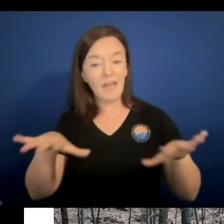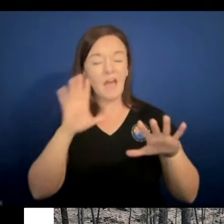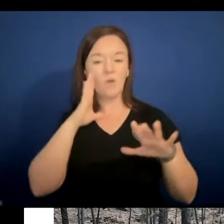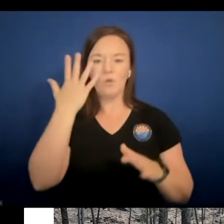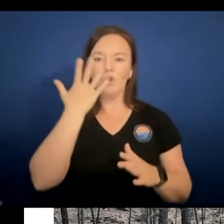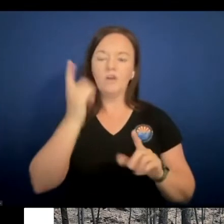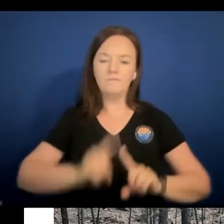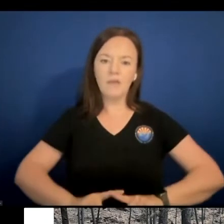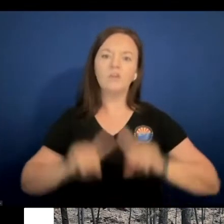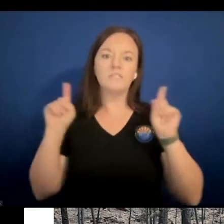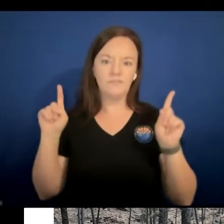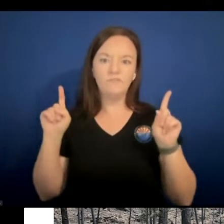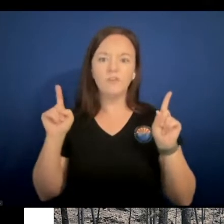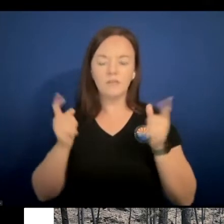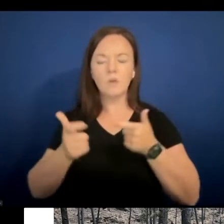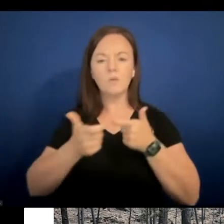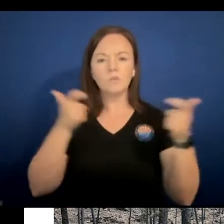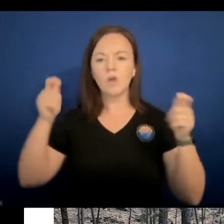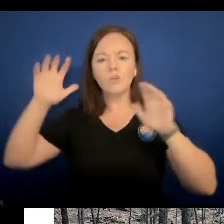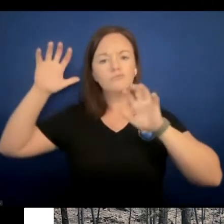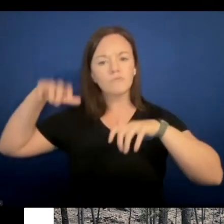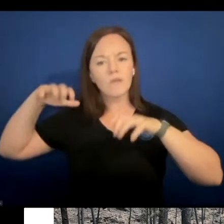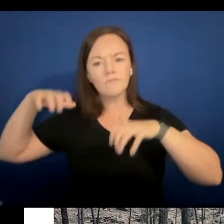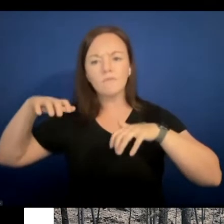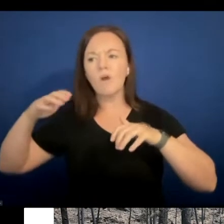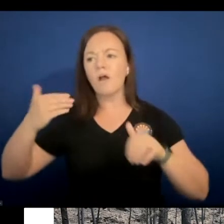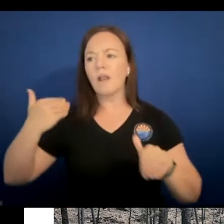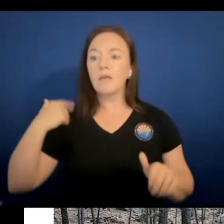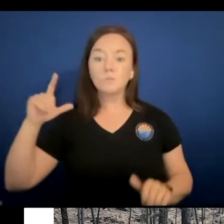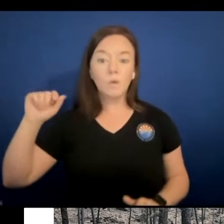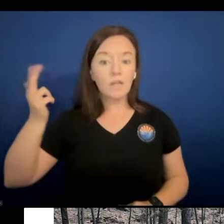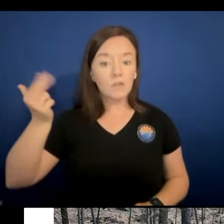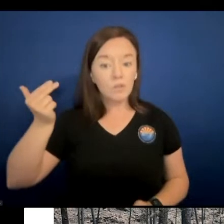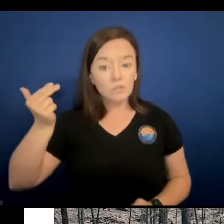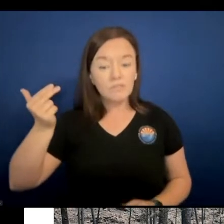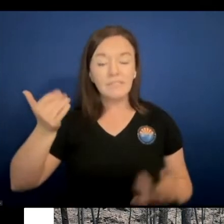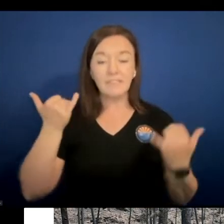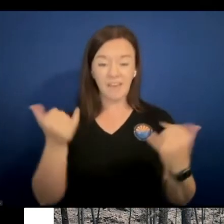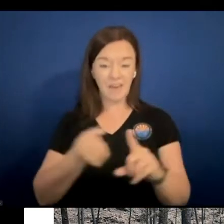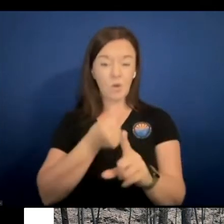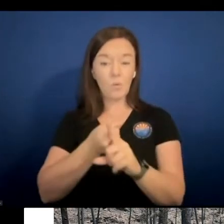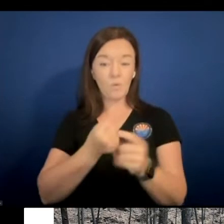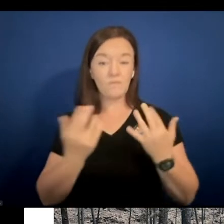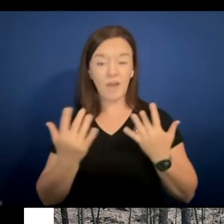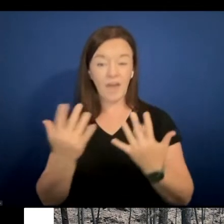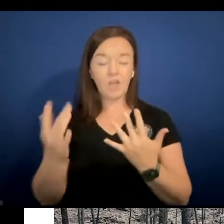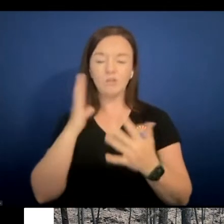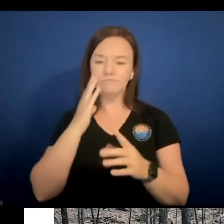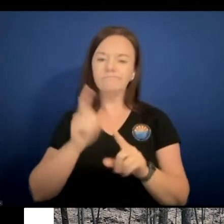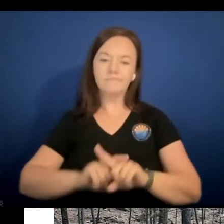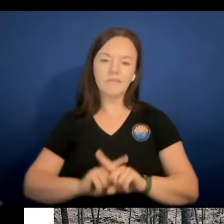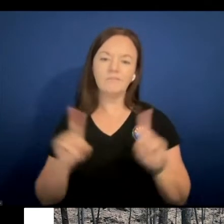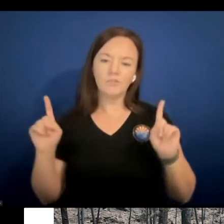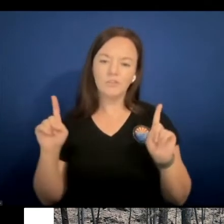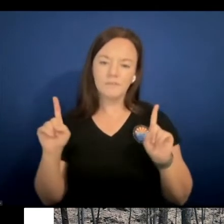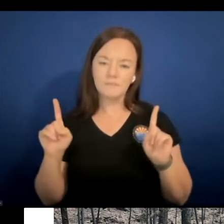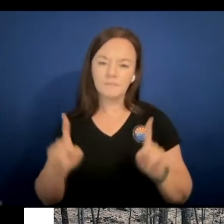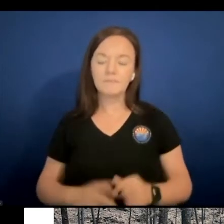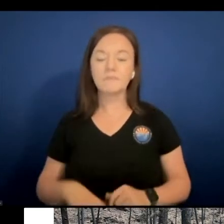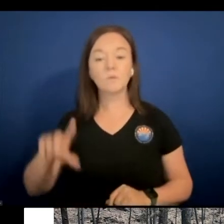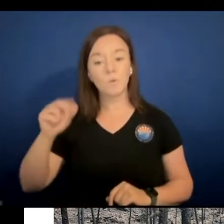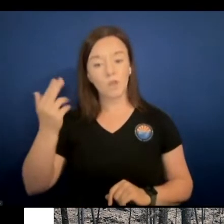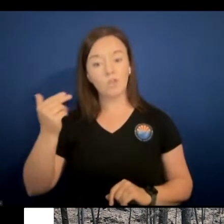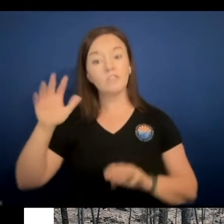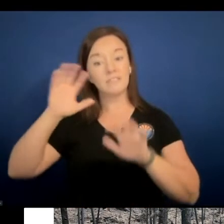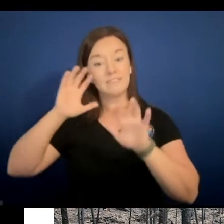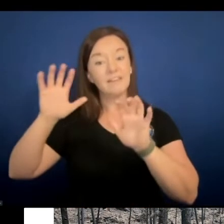rainfall events that we've experienced, like in 2013, when we had a lot of rain in the New